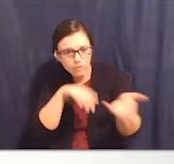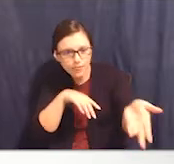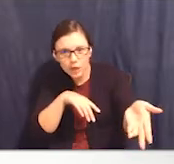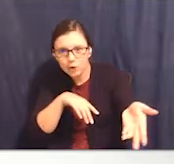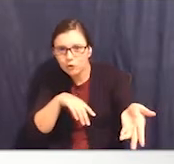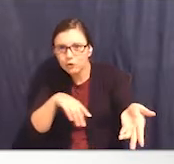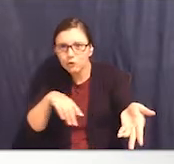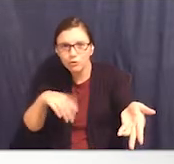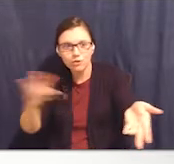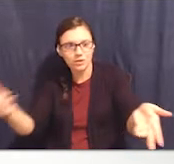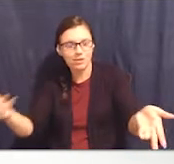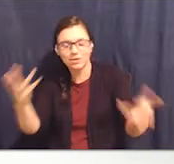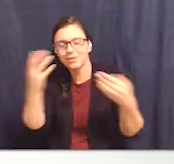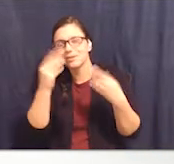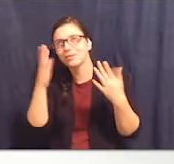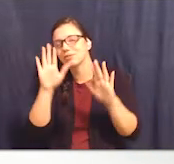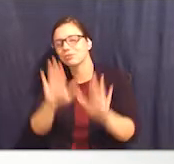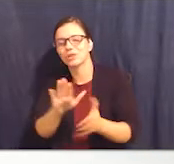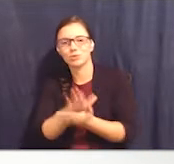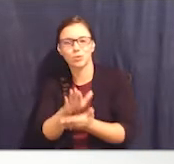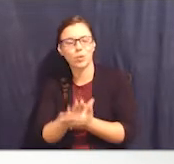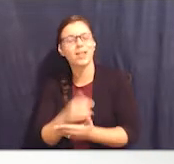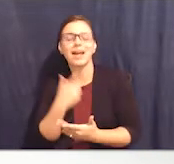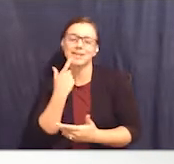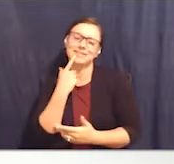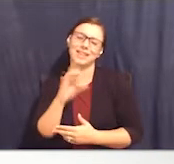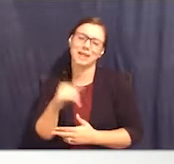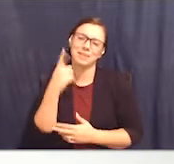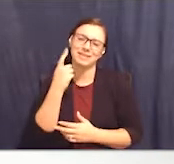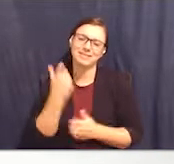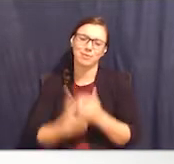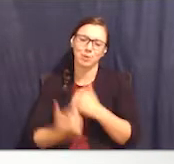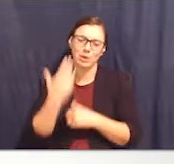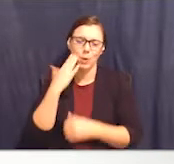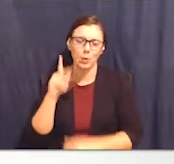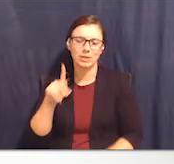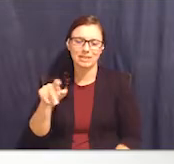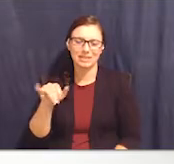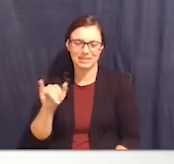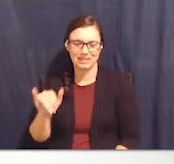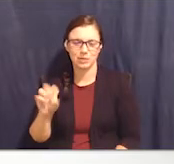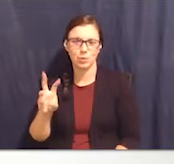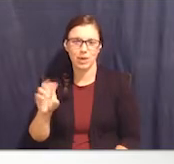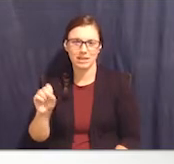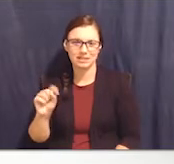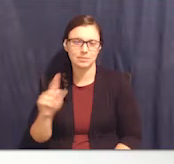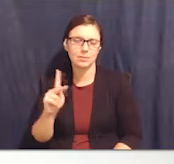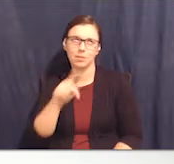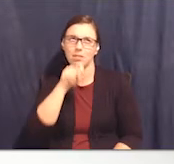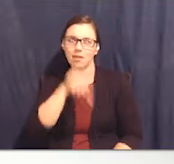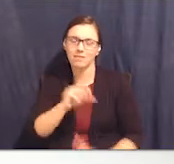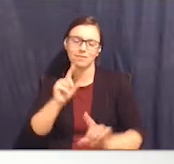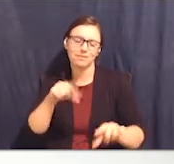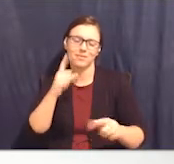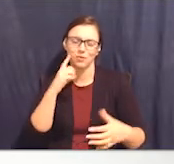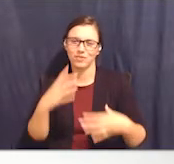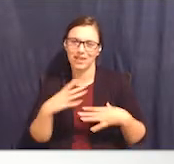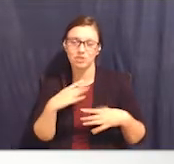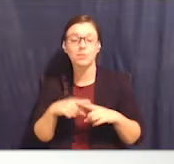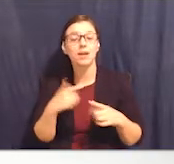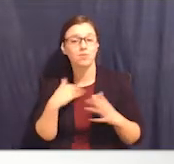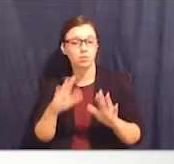programs. Fort Myers Technical College, as well as Cape Coral Technical College. Lively Technical